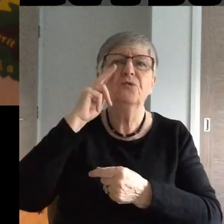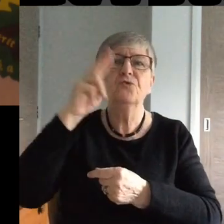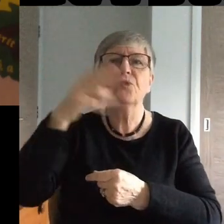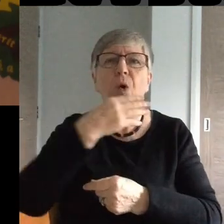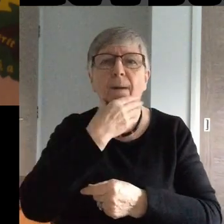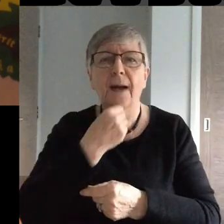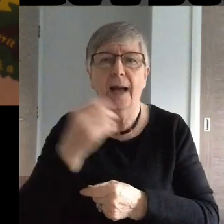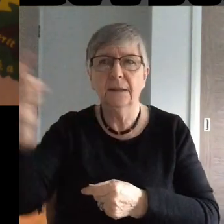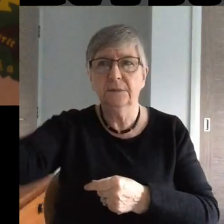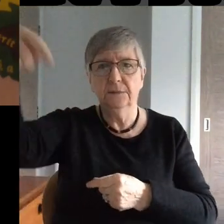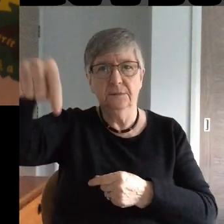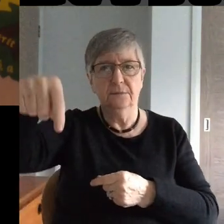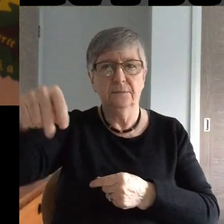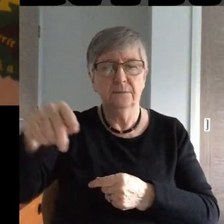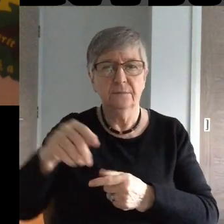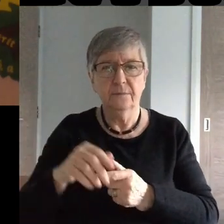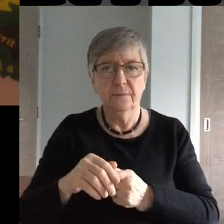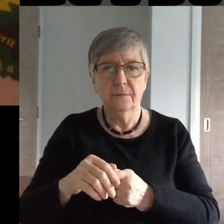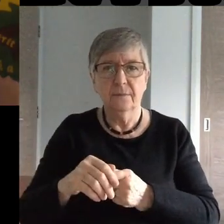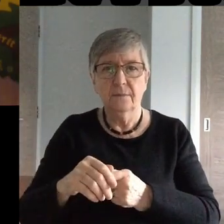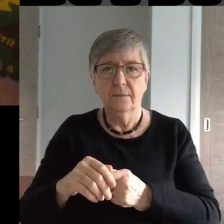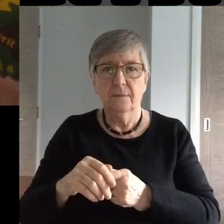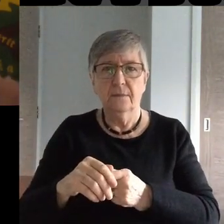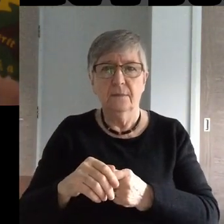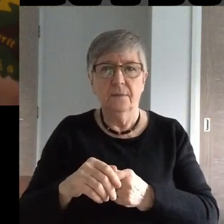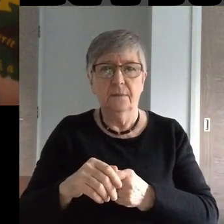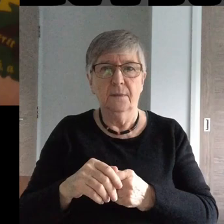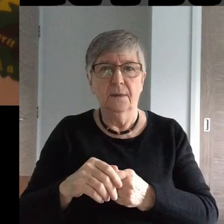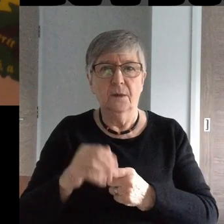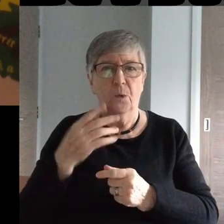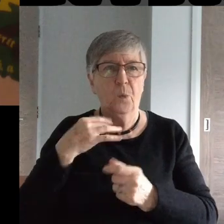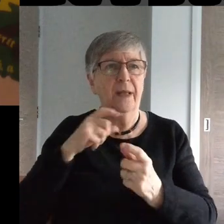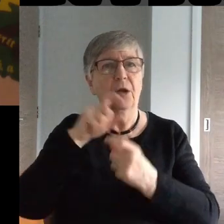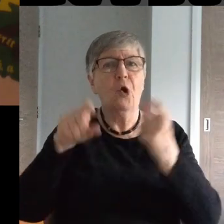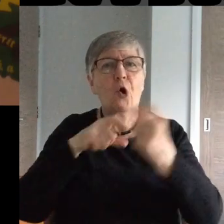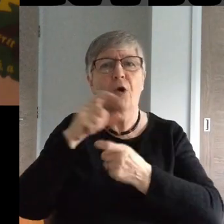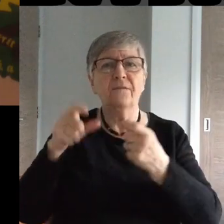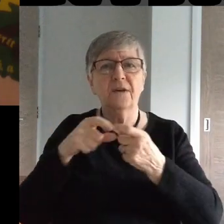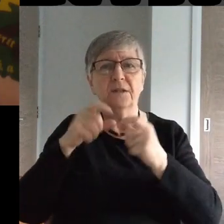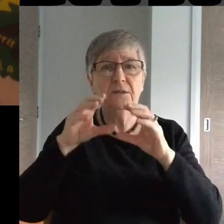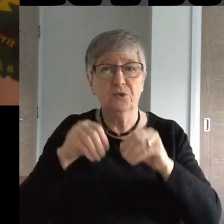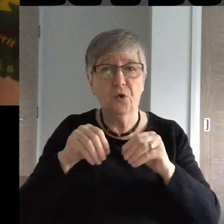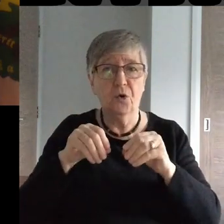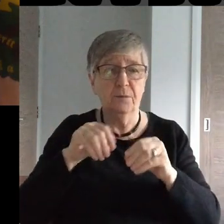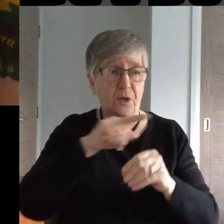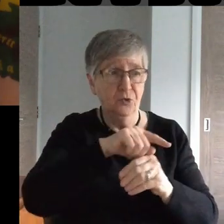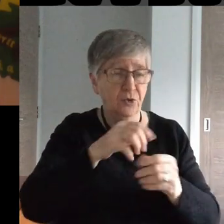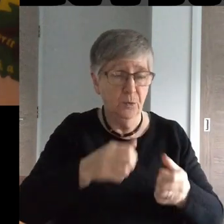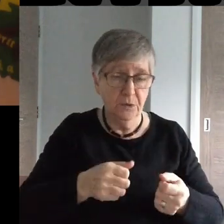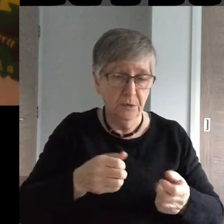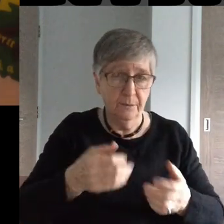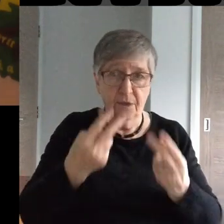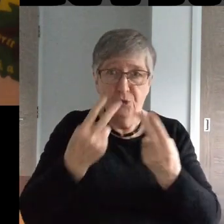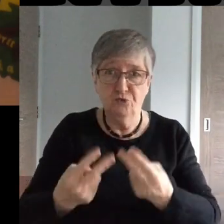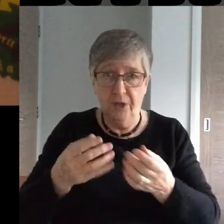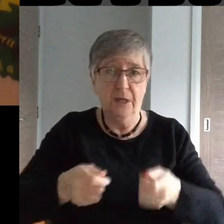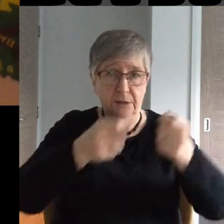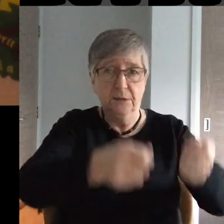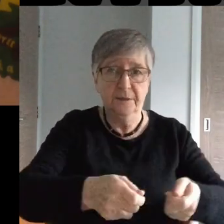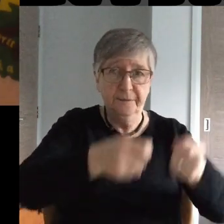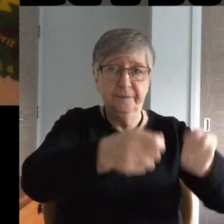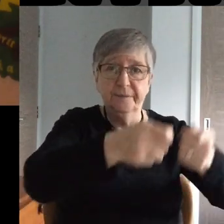man come in. And as her conference came to an end, she was packing the chairs away, as Corrie often